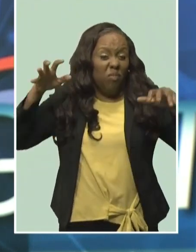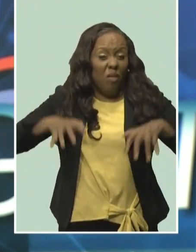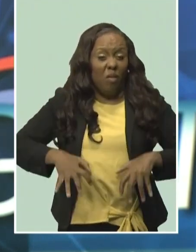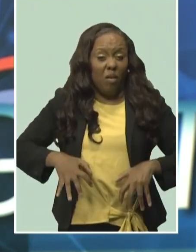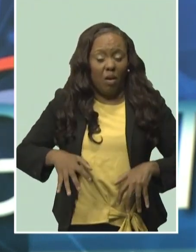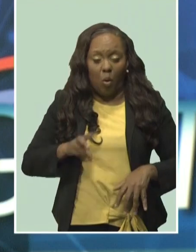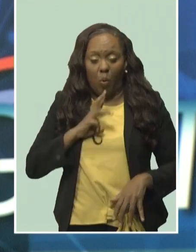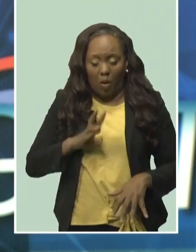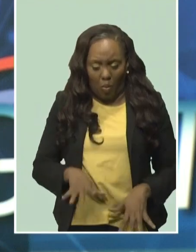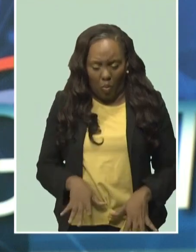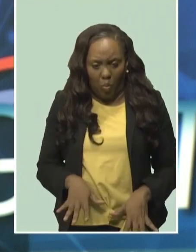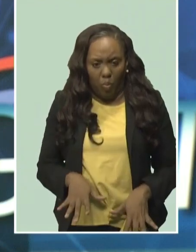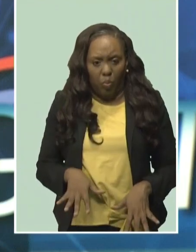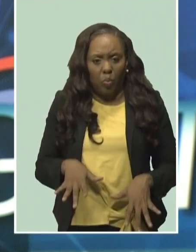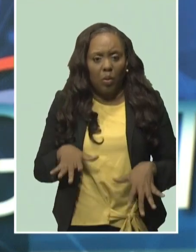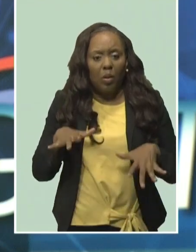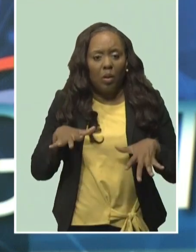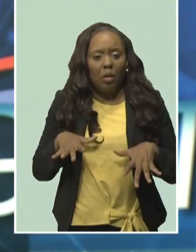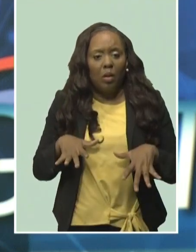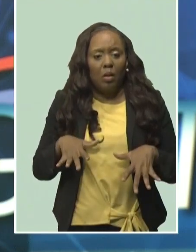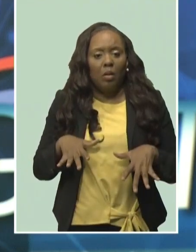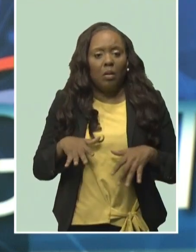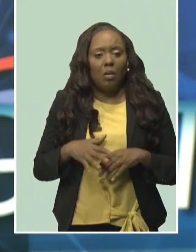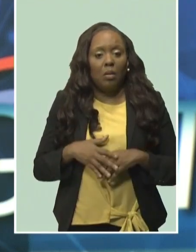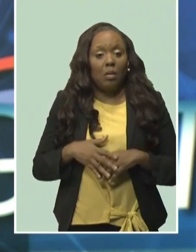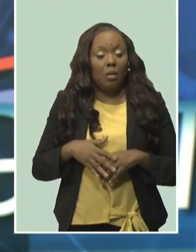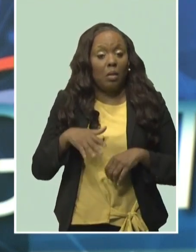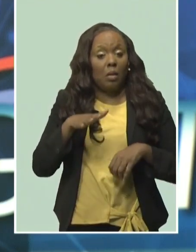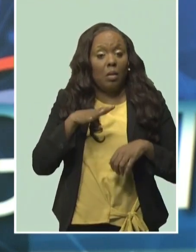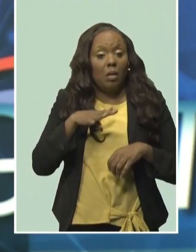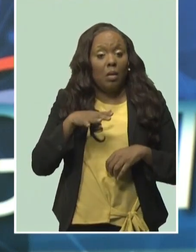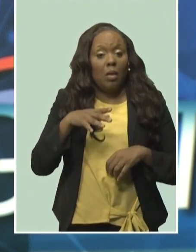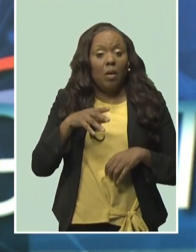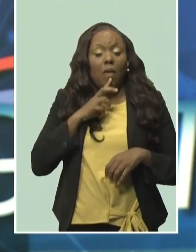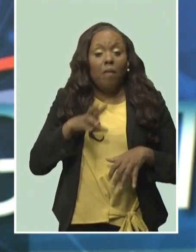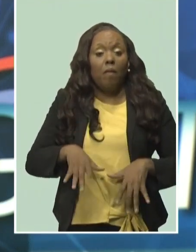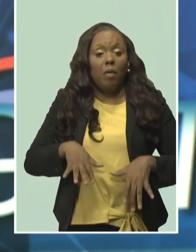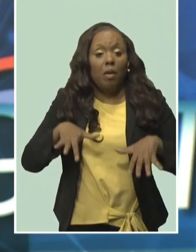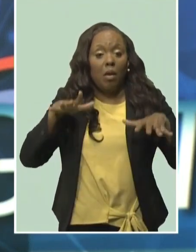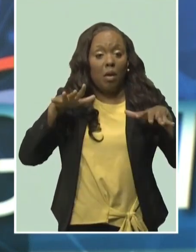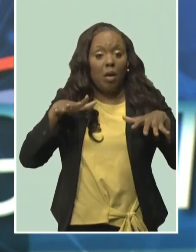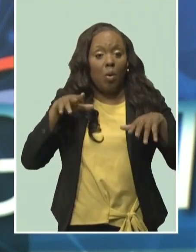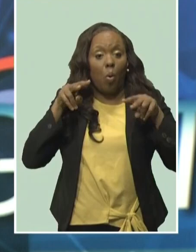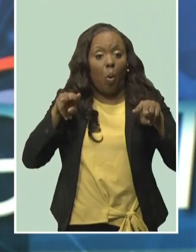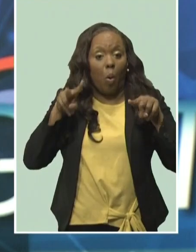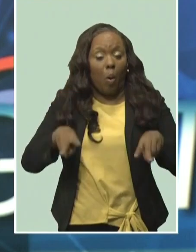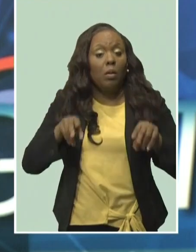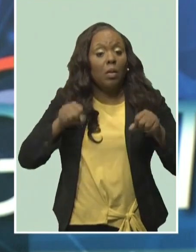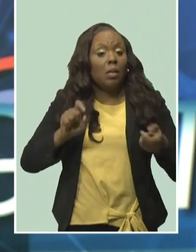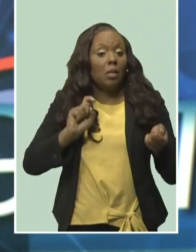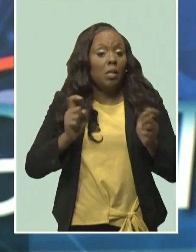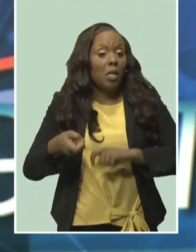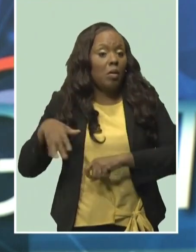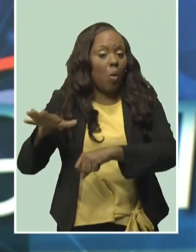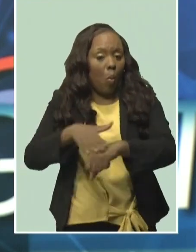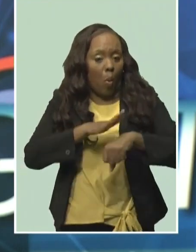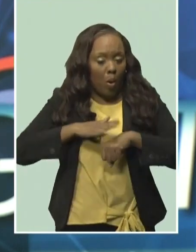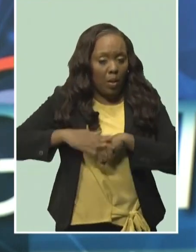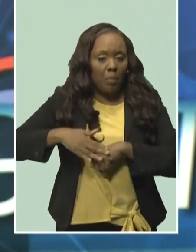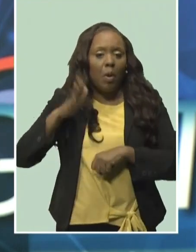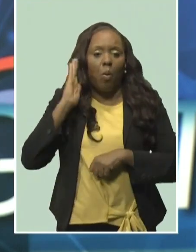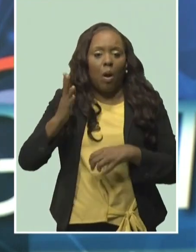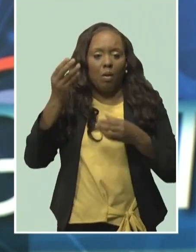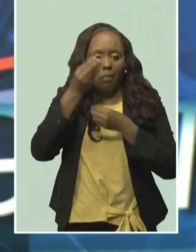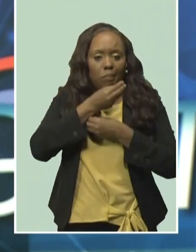island. Now, you are advised that the watch could elevate to a flood warning at short notice. We will indeed have more